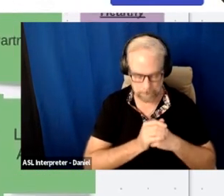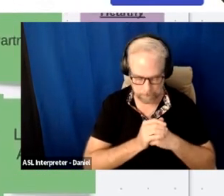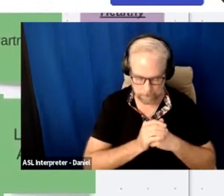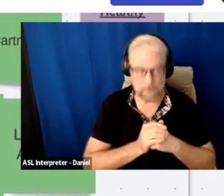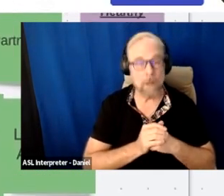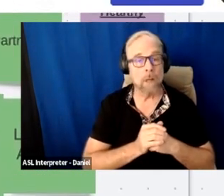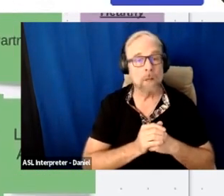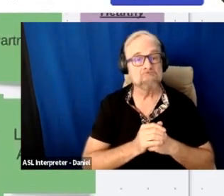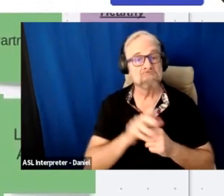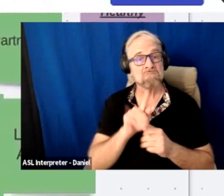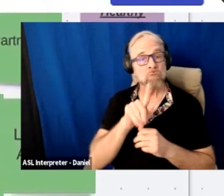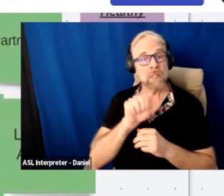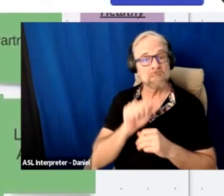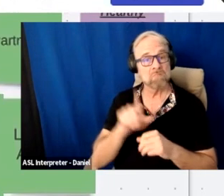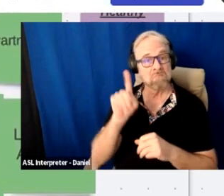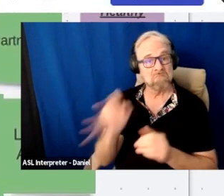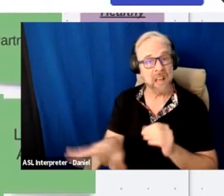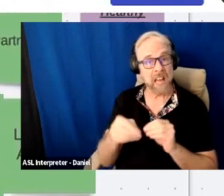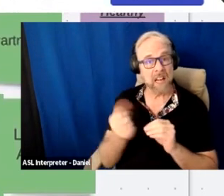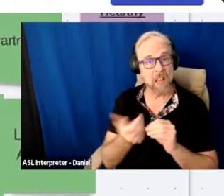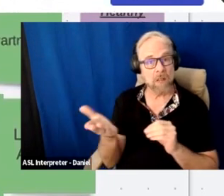Krista, would you have anything to add to that or to this board?